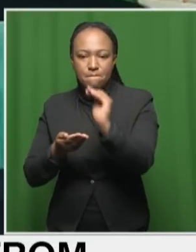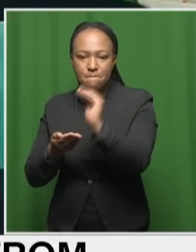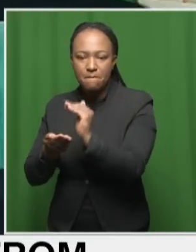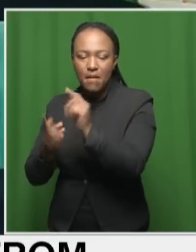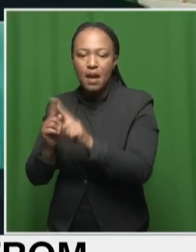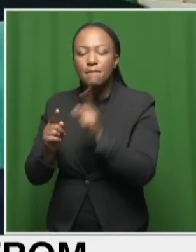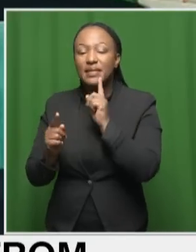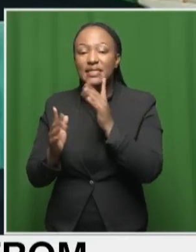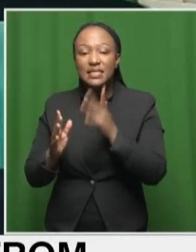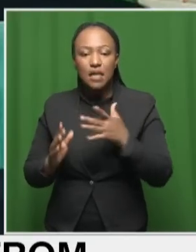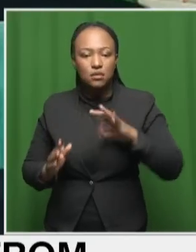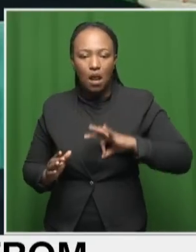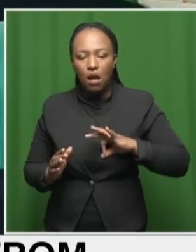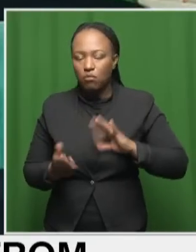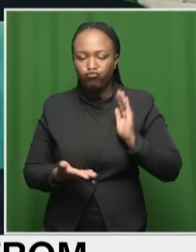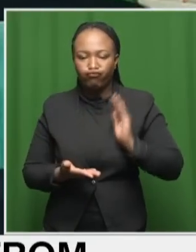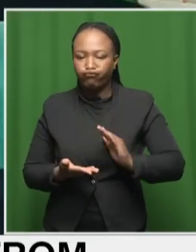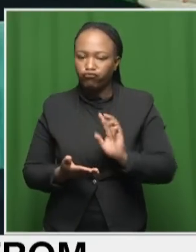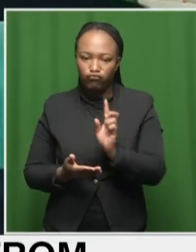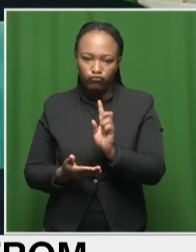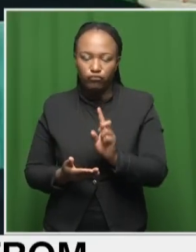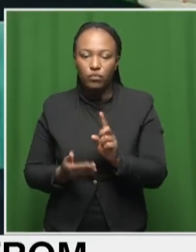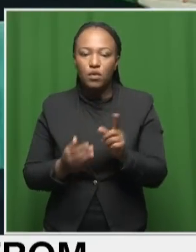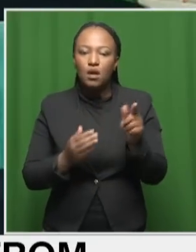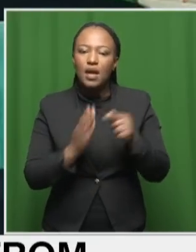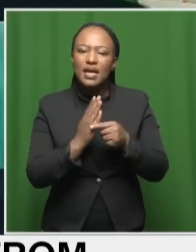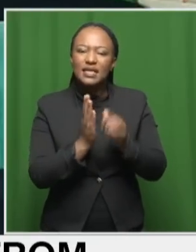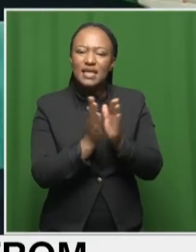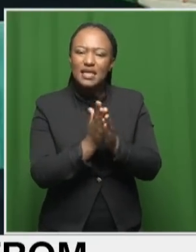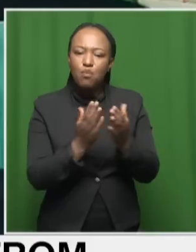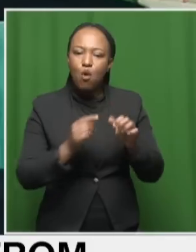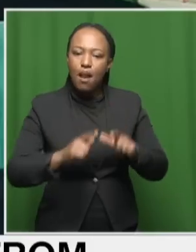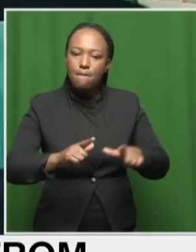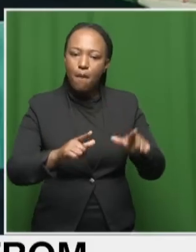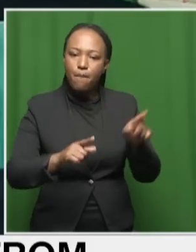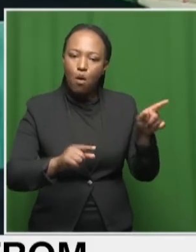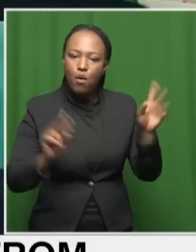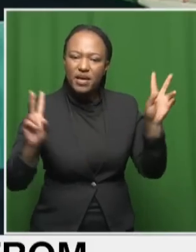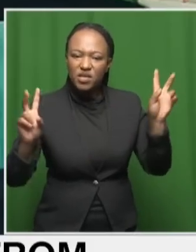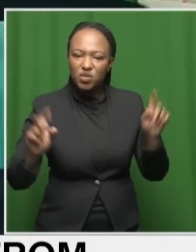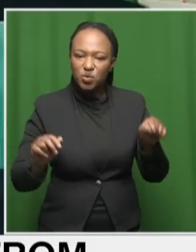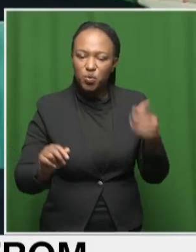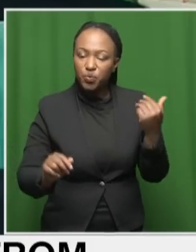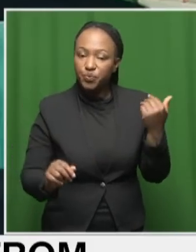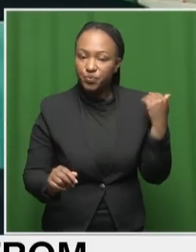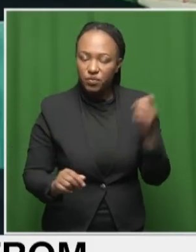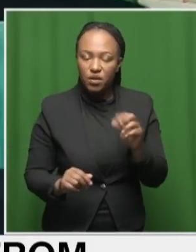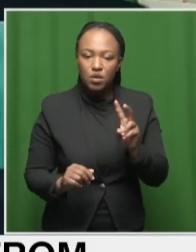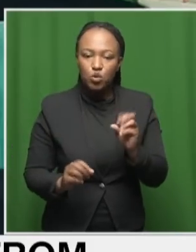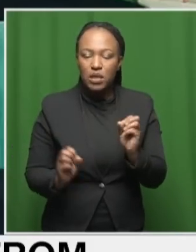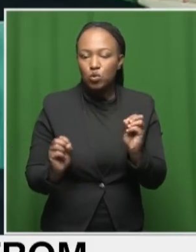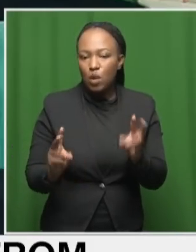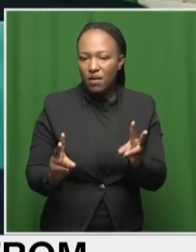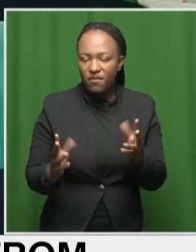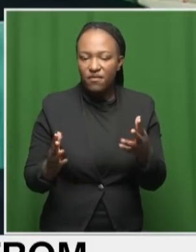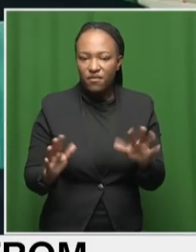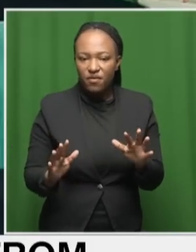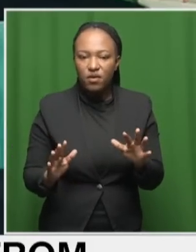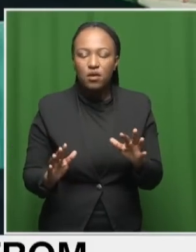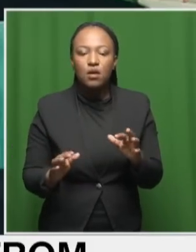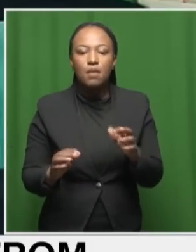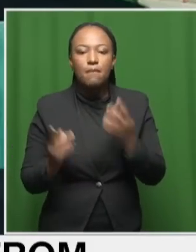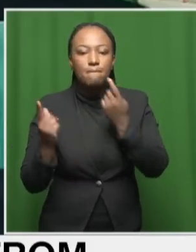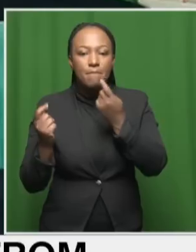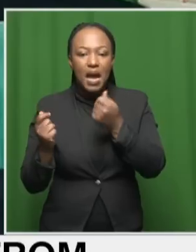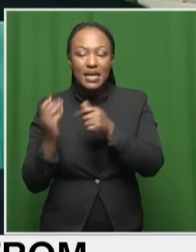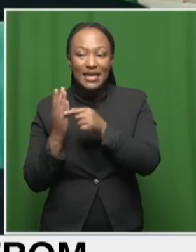teacher salaries. And if you recall the Limpopo textbook saga from around 2012, if you look at the underlying reasons for that, basically they were taking money